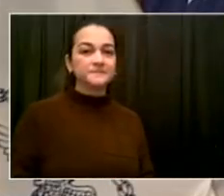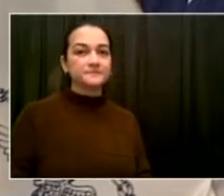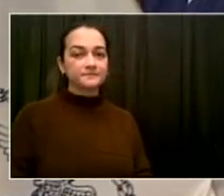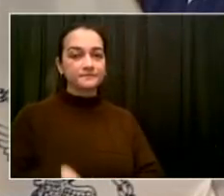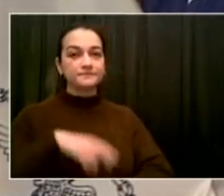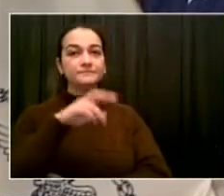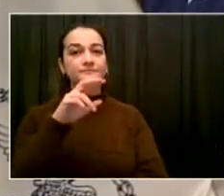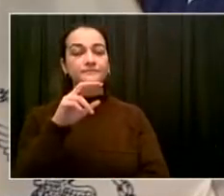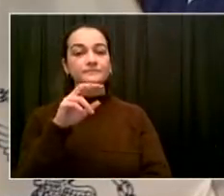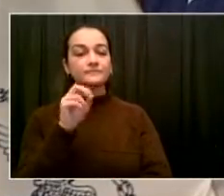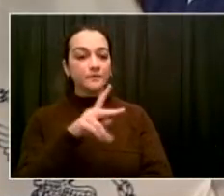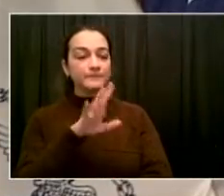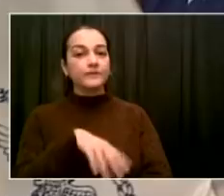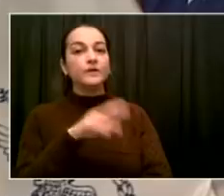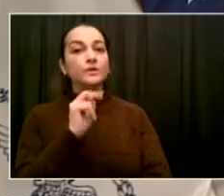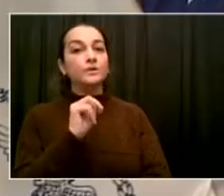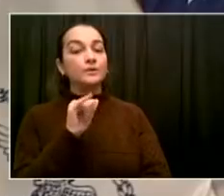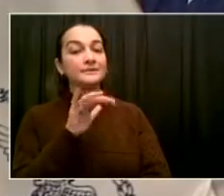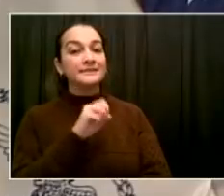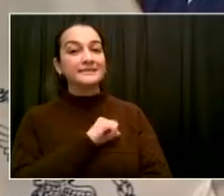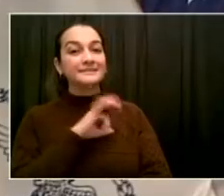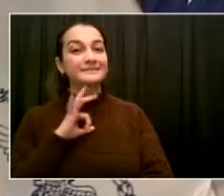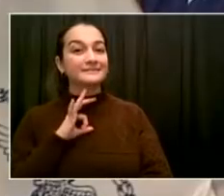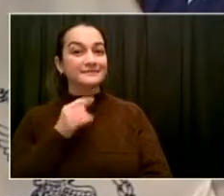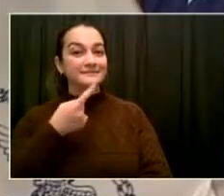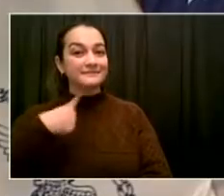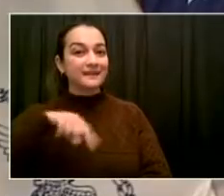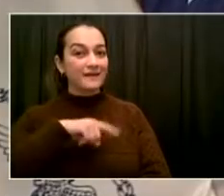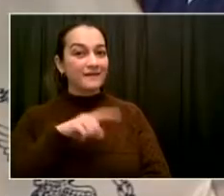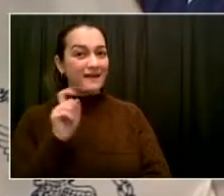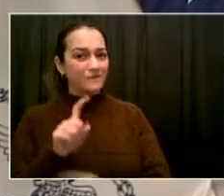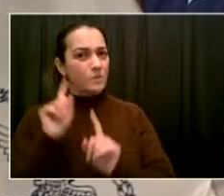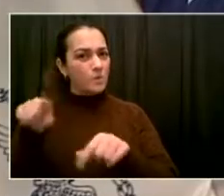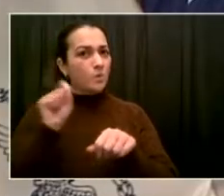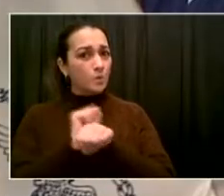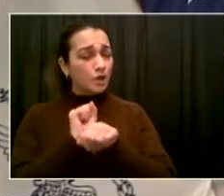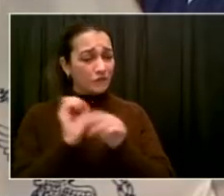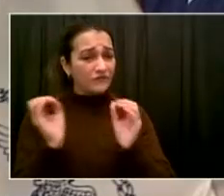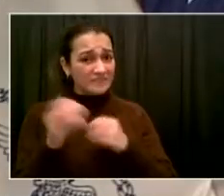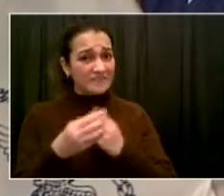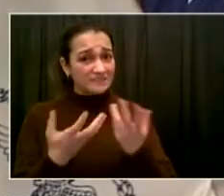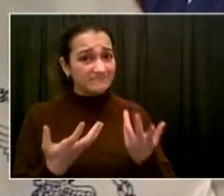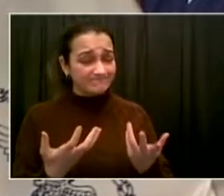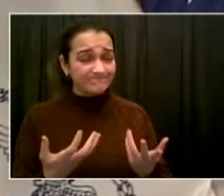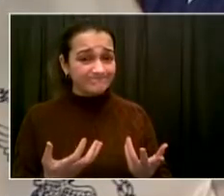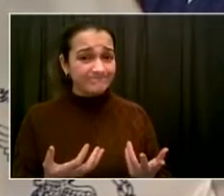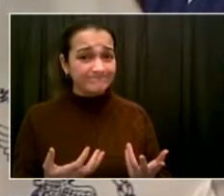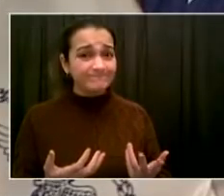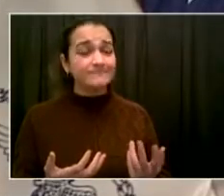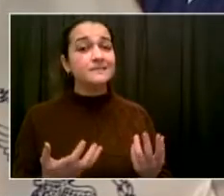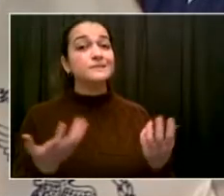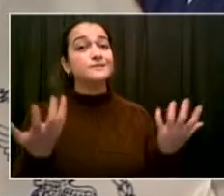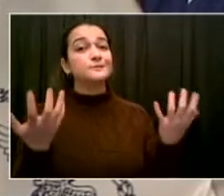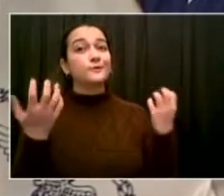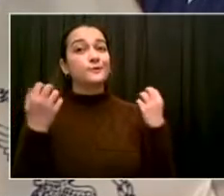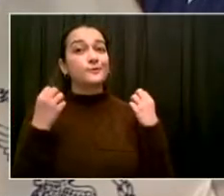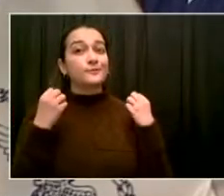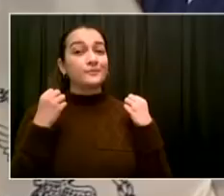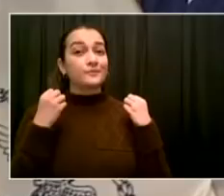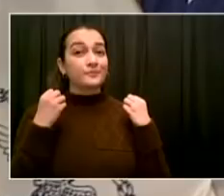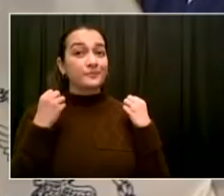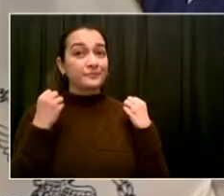been outbreaks in their offices. They haven't been notified. They don't know what to do if they've been exposed because they actually have to take vacation time for it. What do